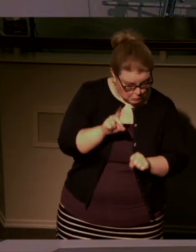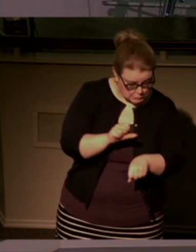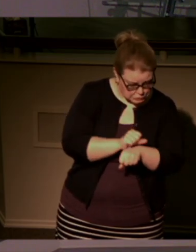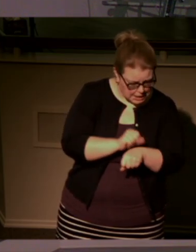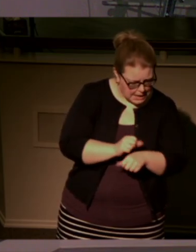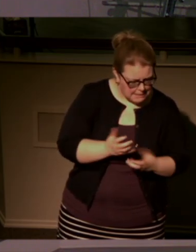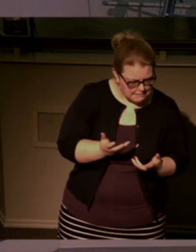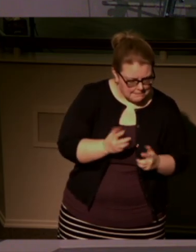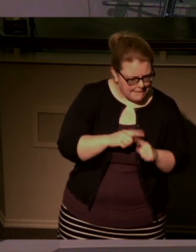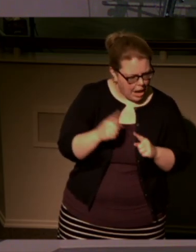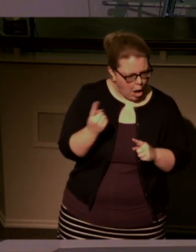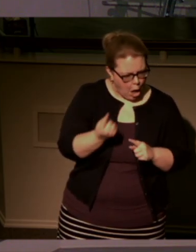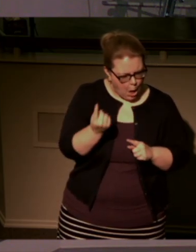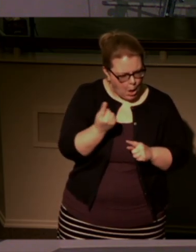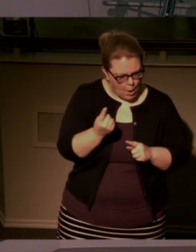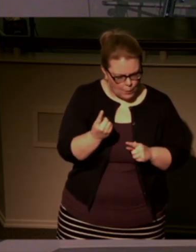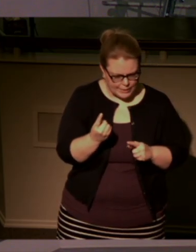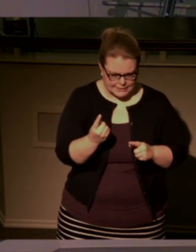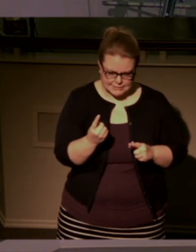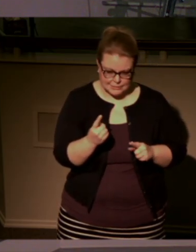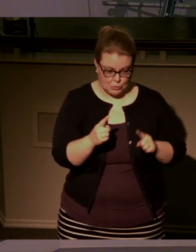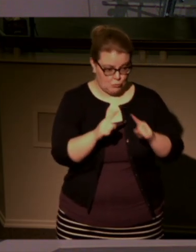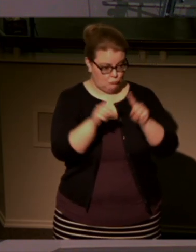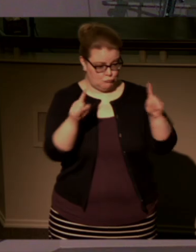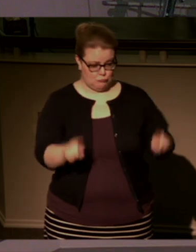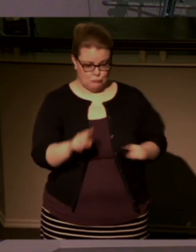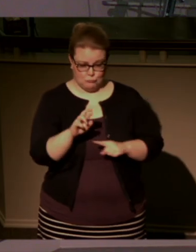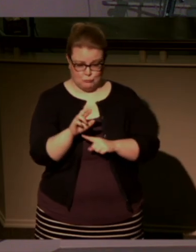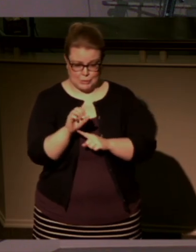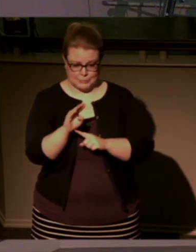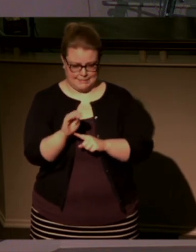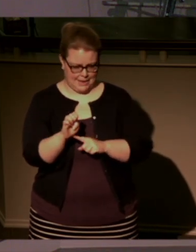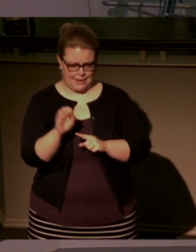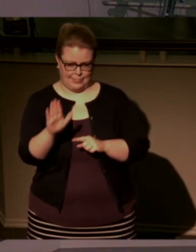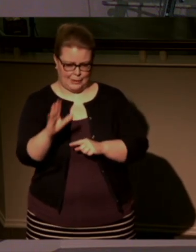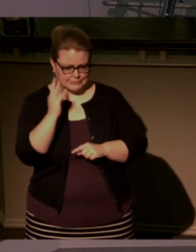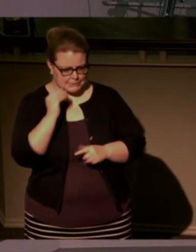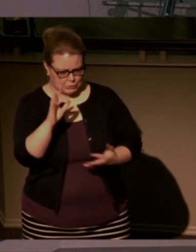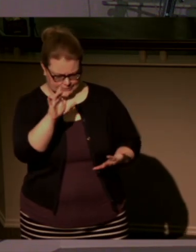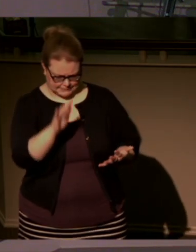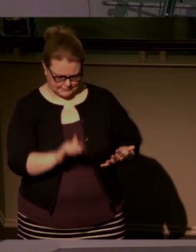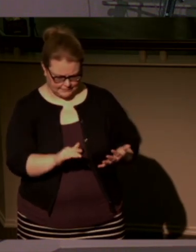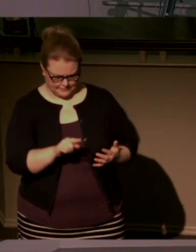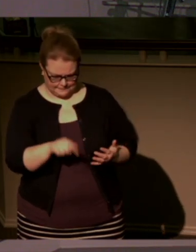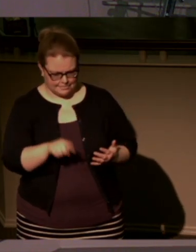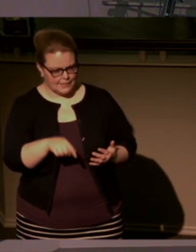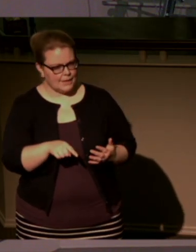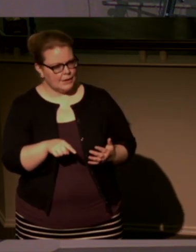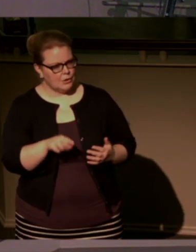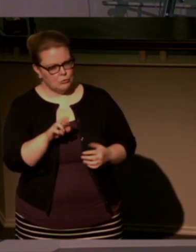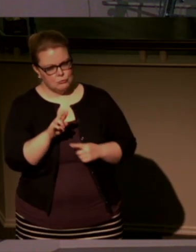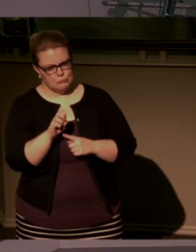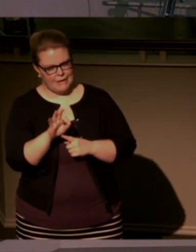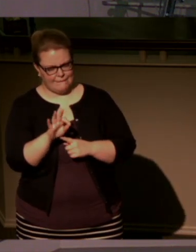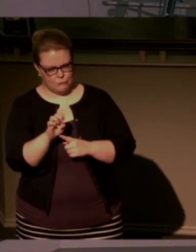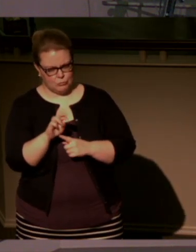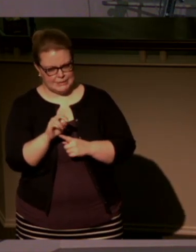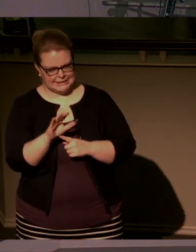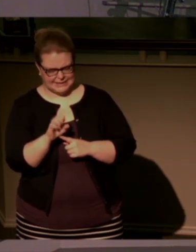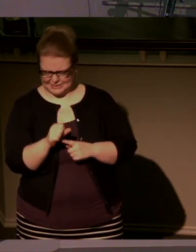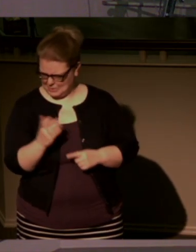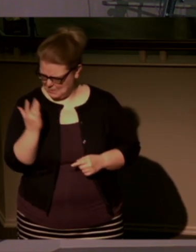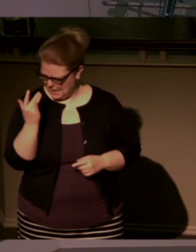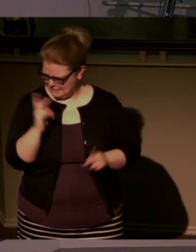that portion at the bottom of the resume, or that's provided later, that is your references. Why have